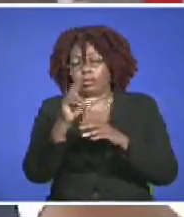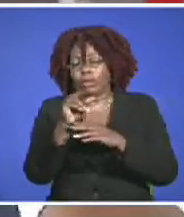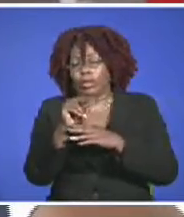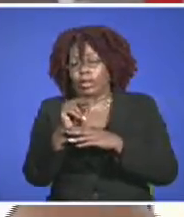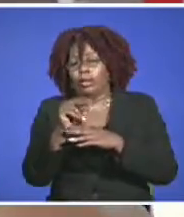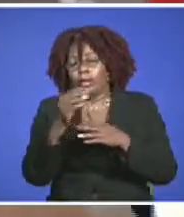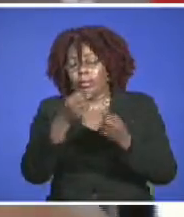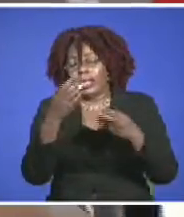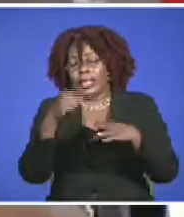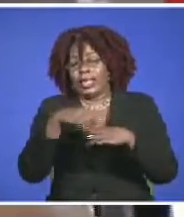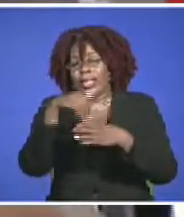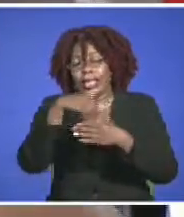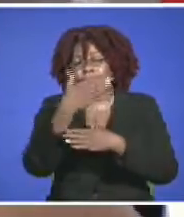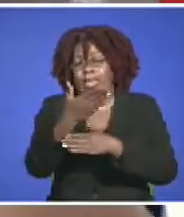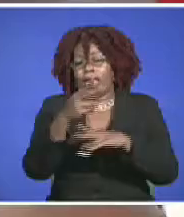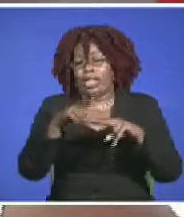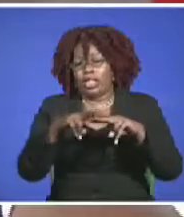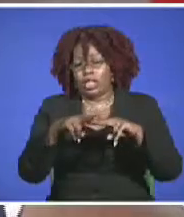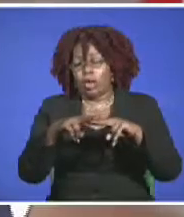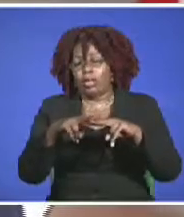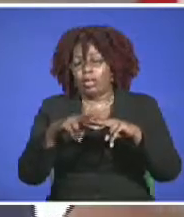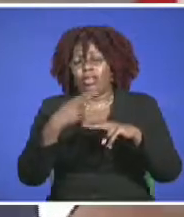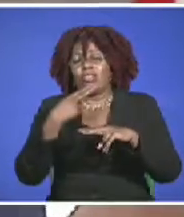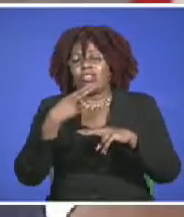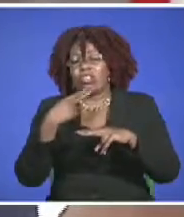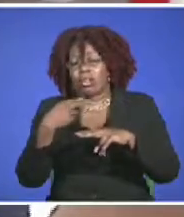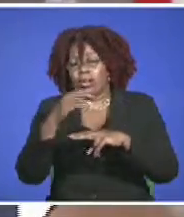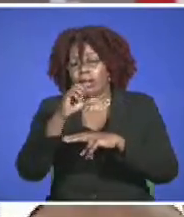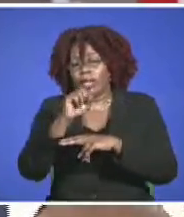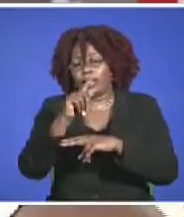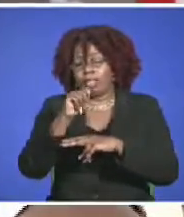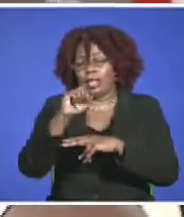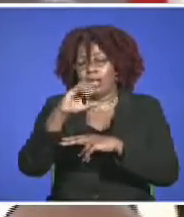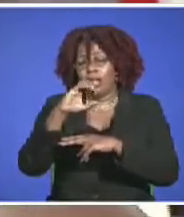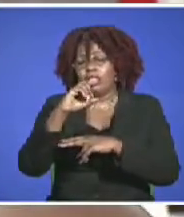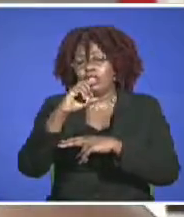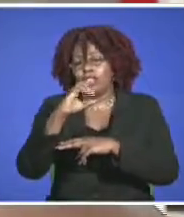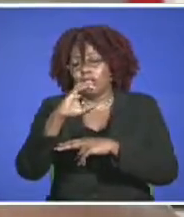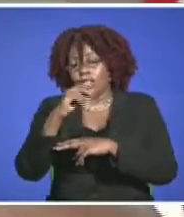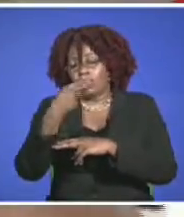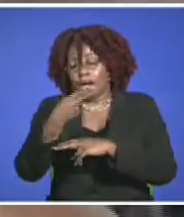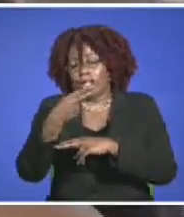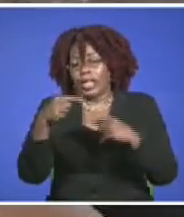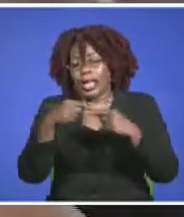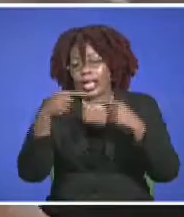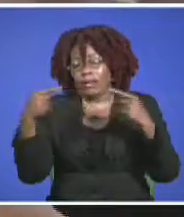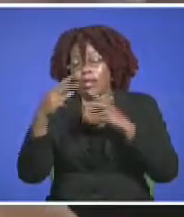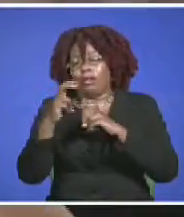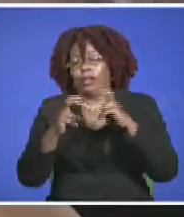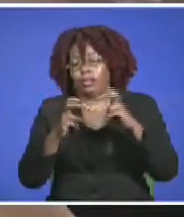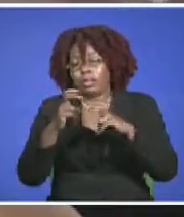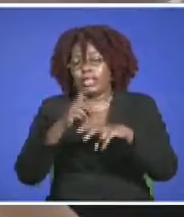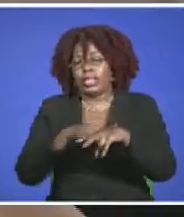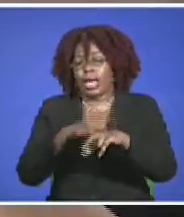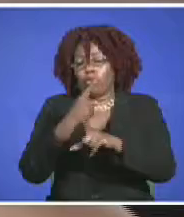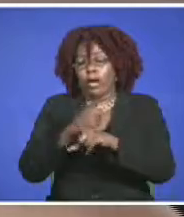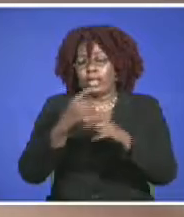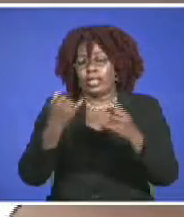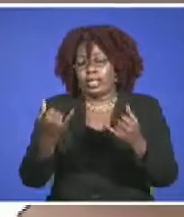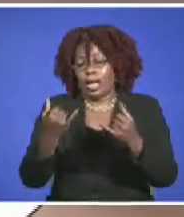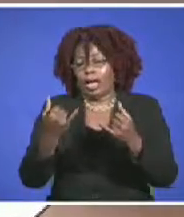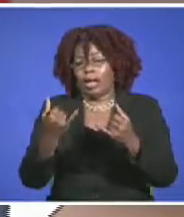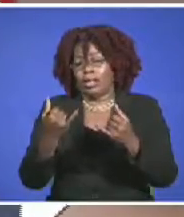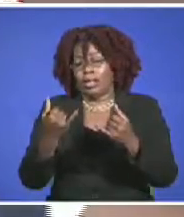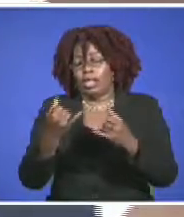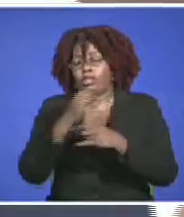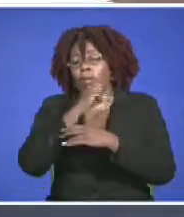time things are in there. Salt, sugar, starch, the three enemies of competition time. Right now, my freezer's full of my